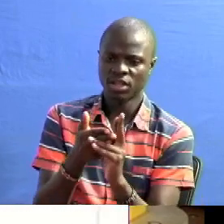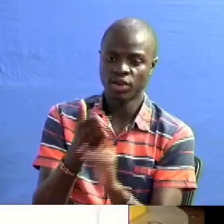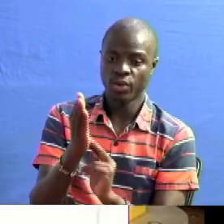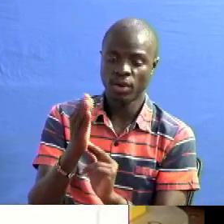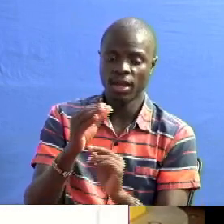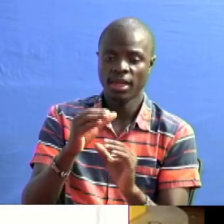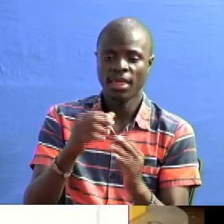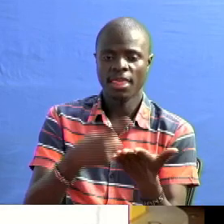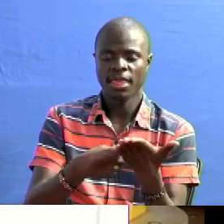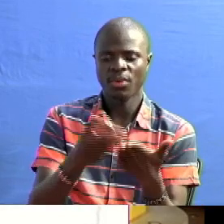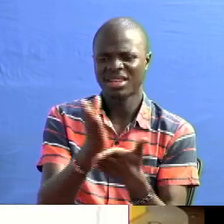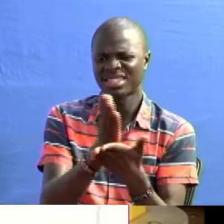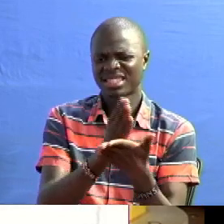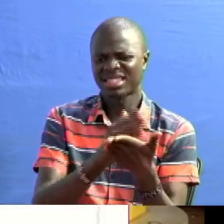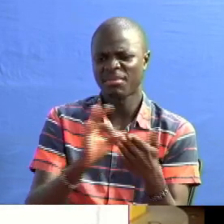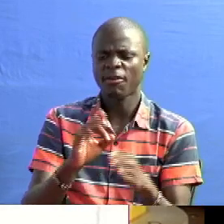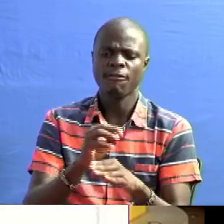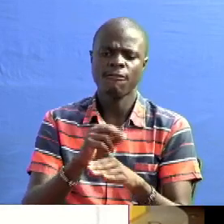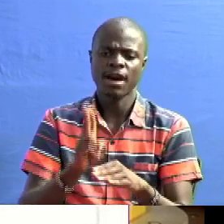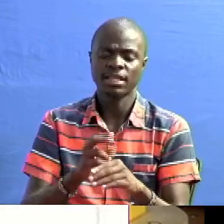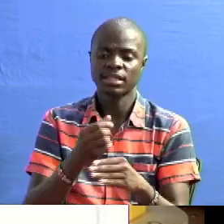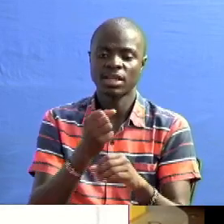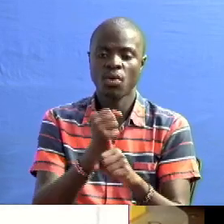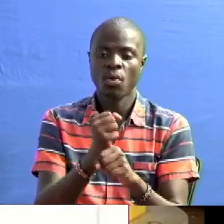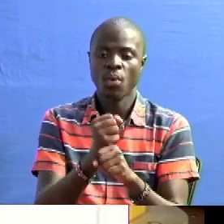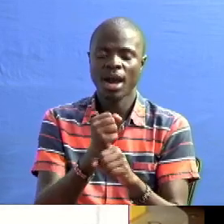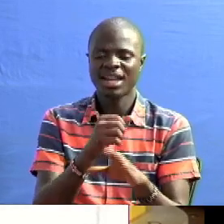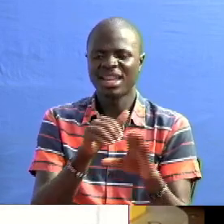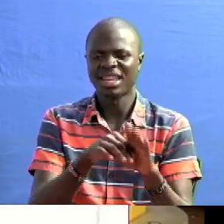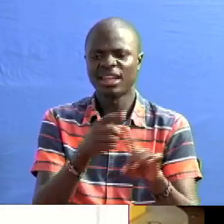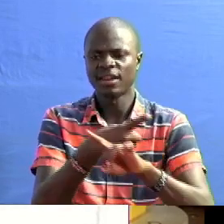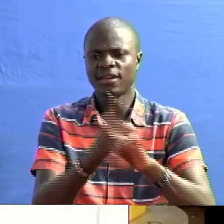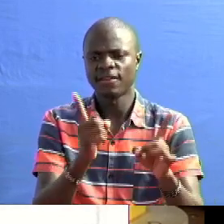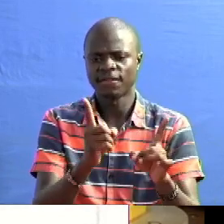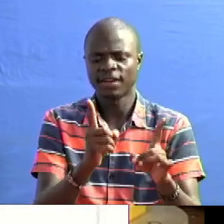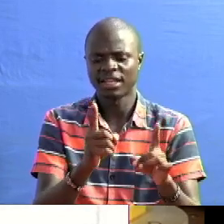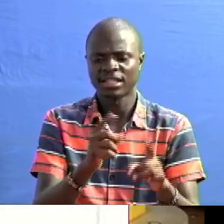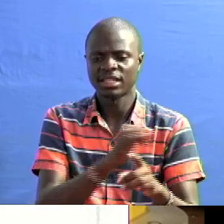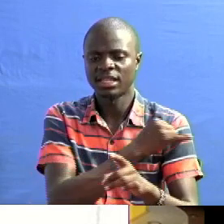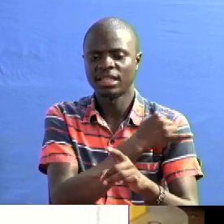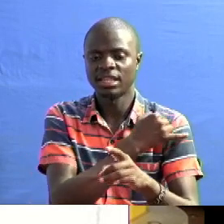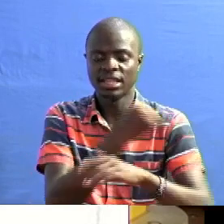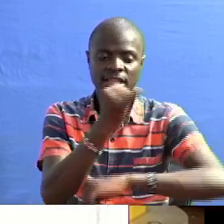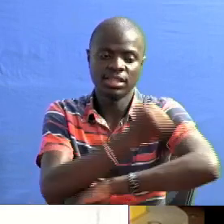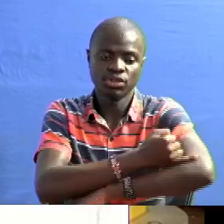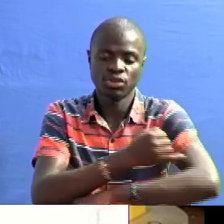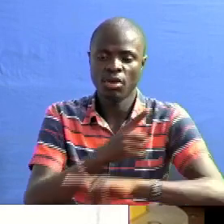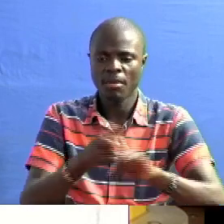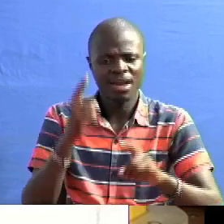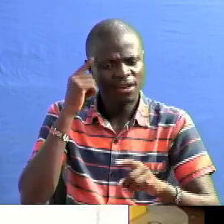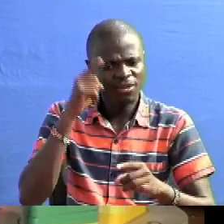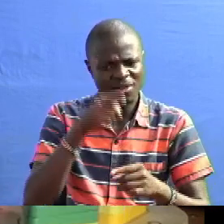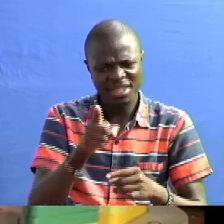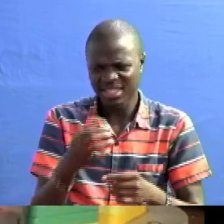of us work in different establishments, but then during the weekend, specifically for the children of Mathare who have disabilities,